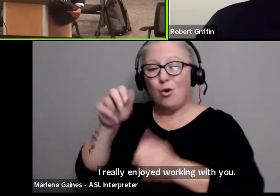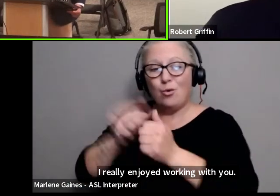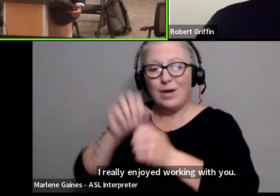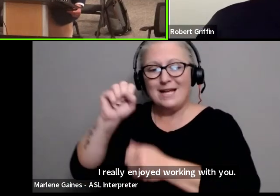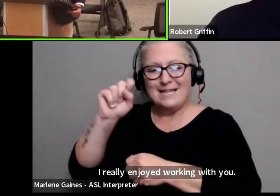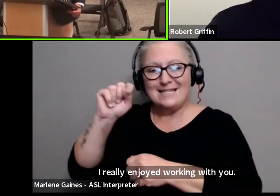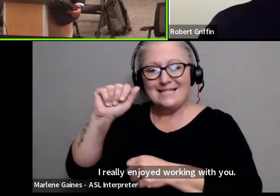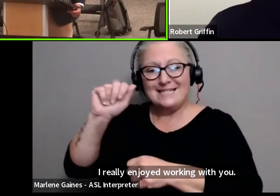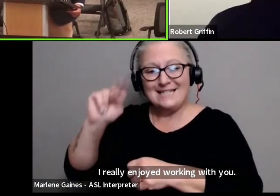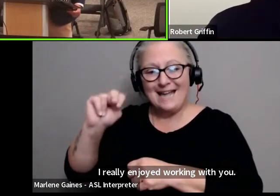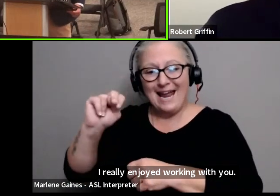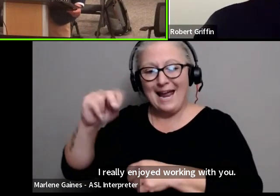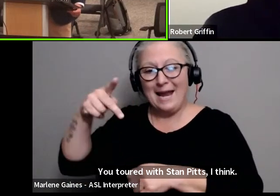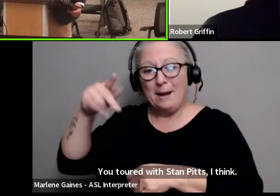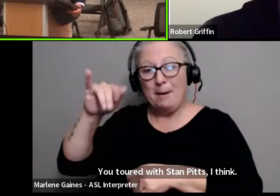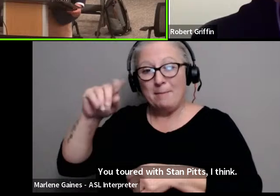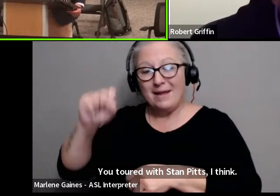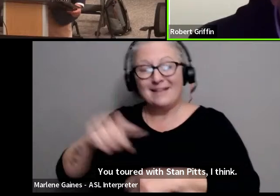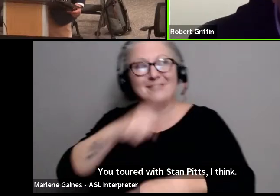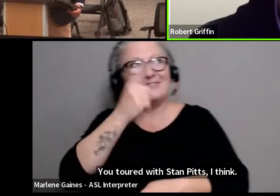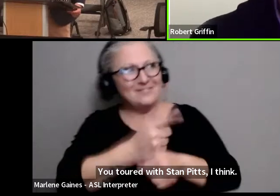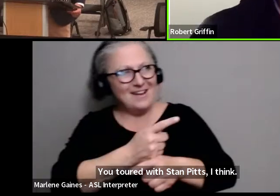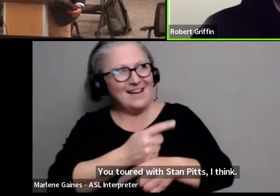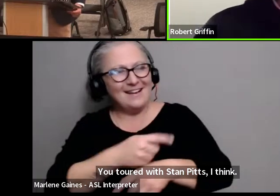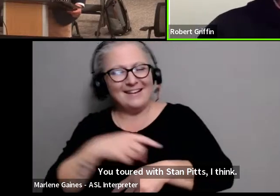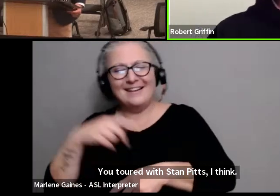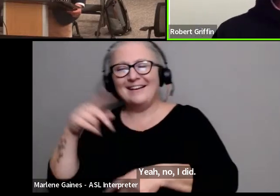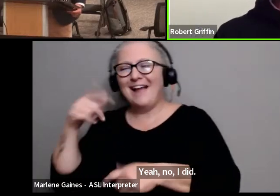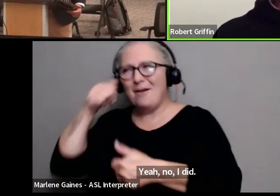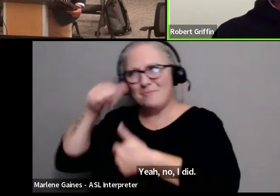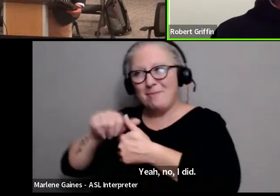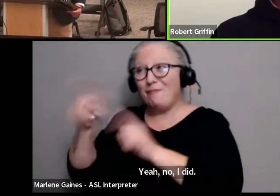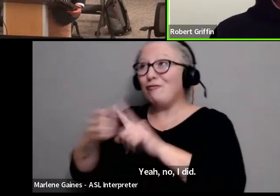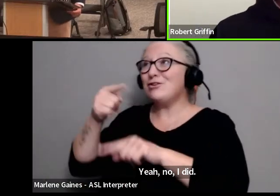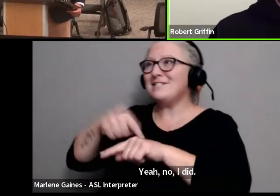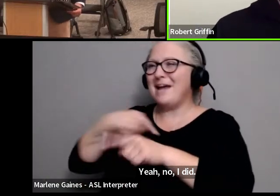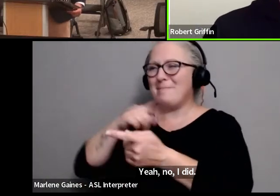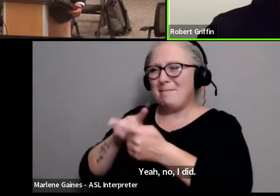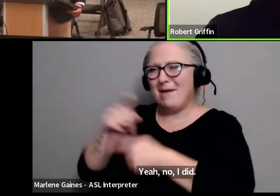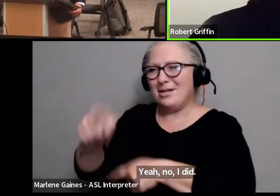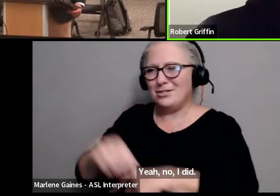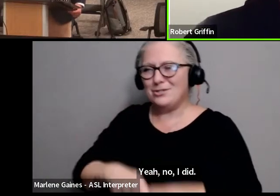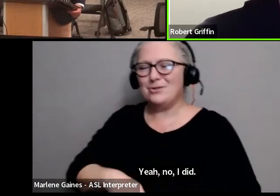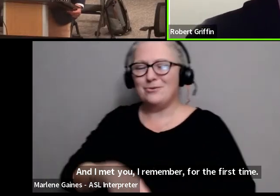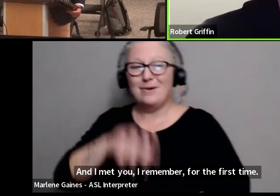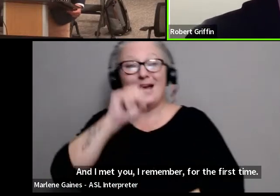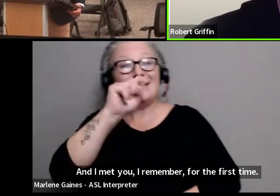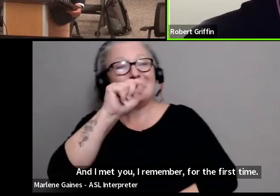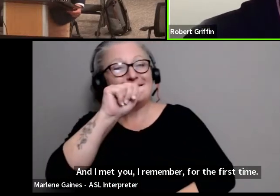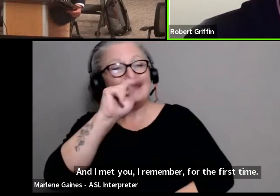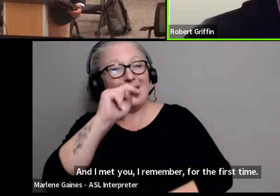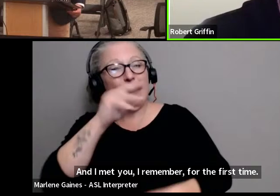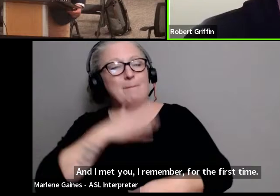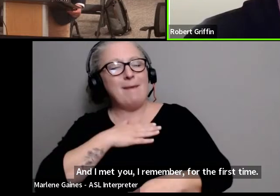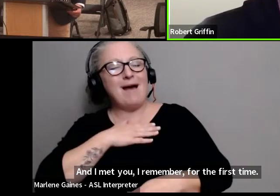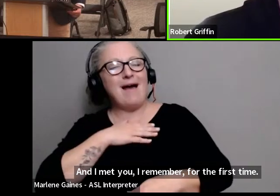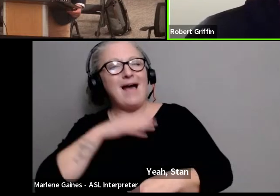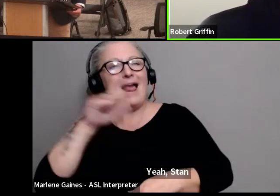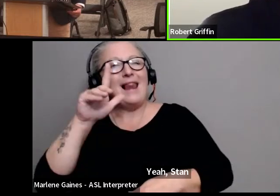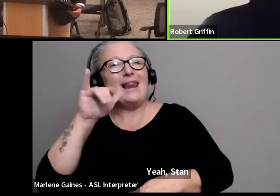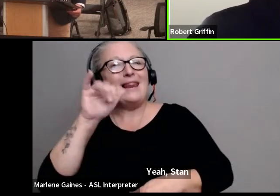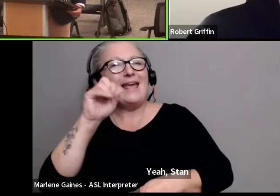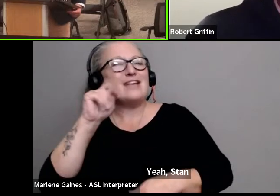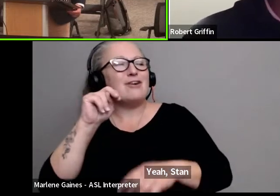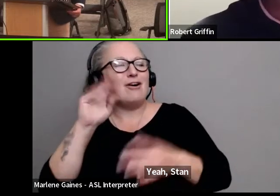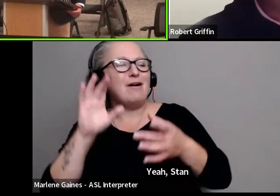think. Yeah, no, I did. And I met you. I remember for the first time. Yeah, Stan was my liaison to the campus.